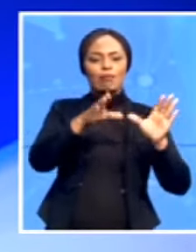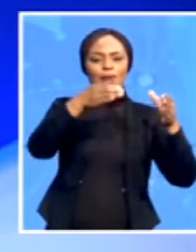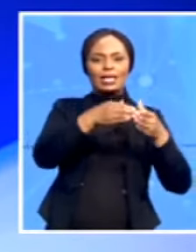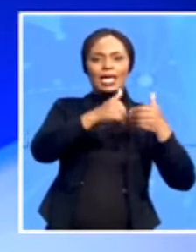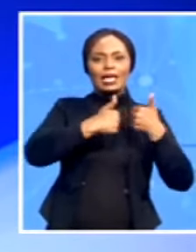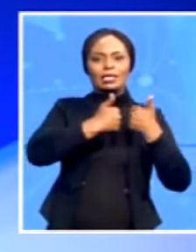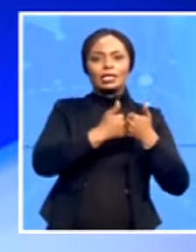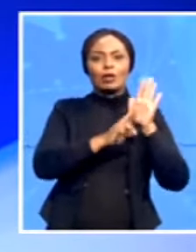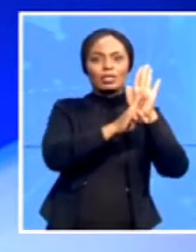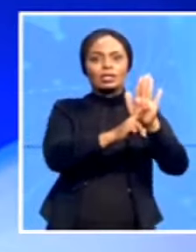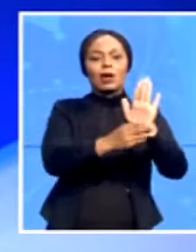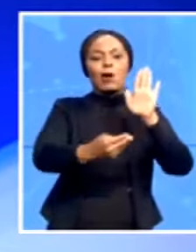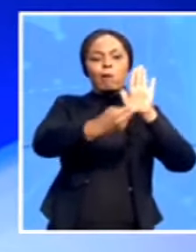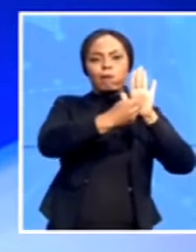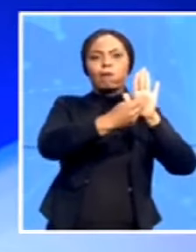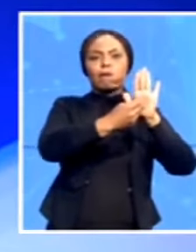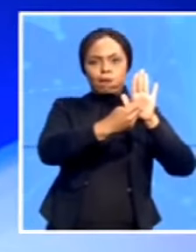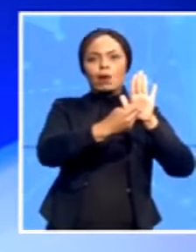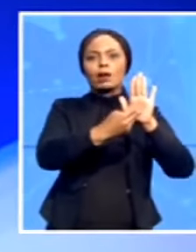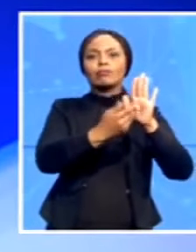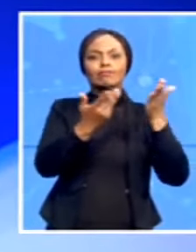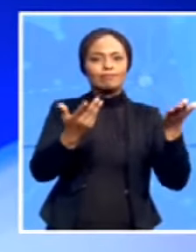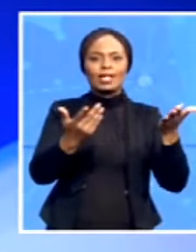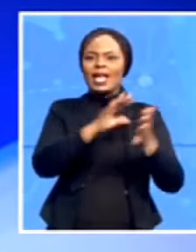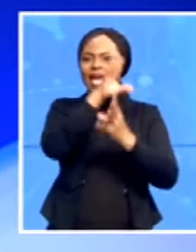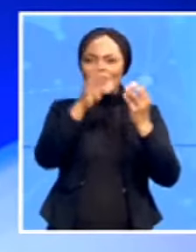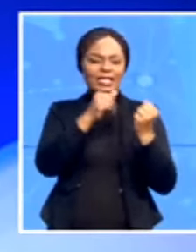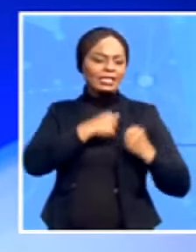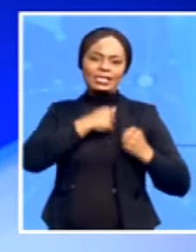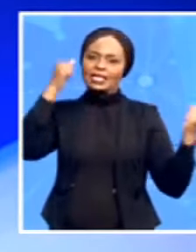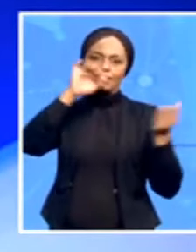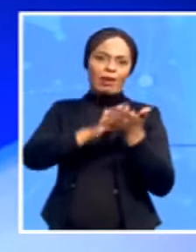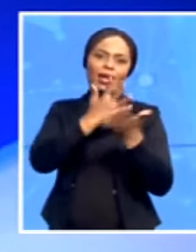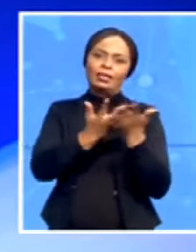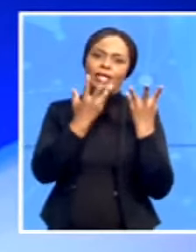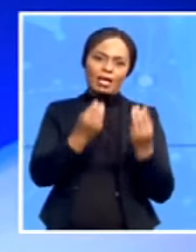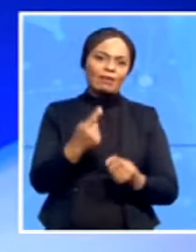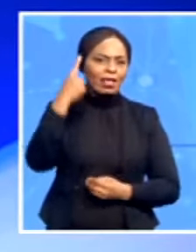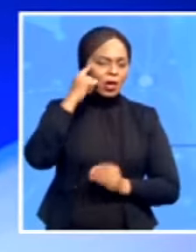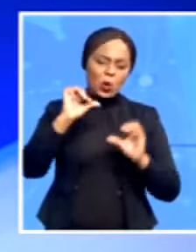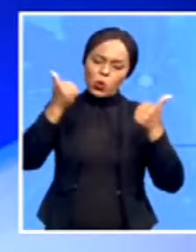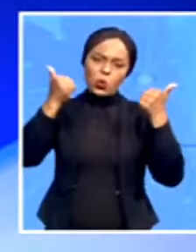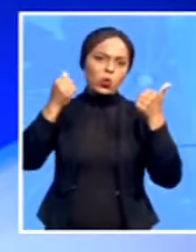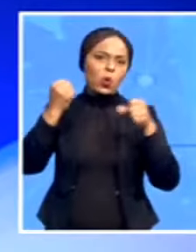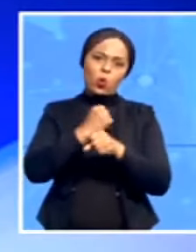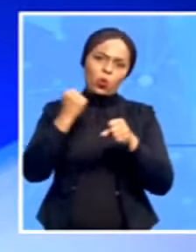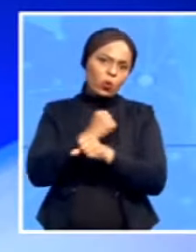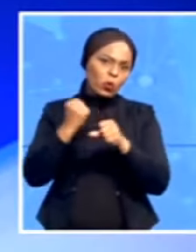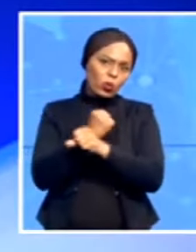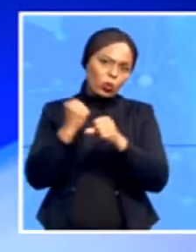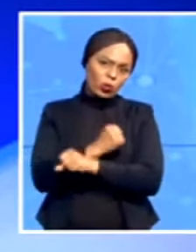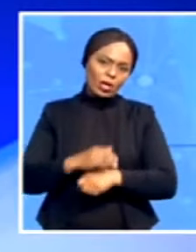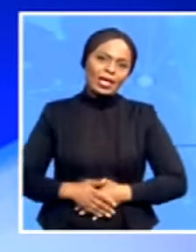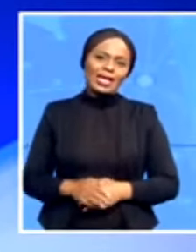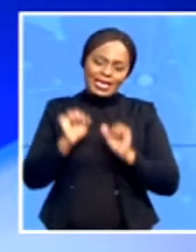station. Right. So I think we're doing quite well there. Where the Commission obviously has got a lot of work to do is to make